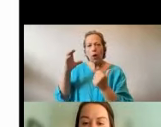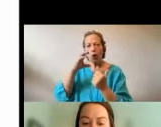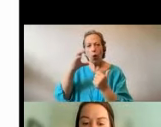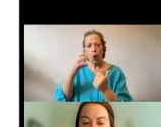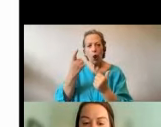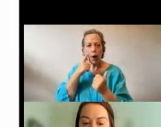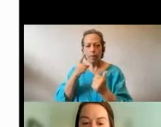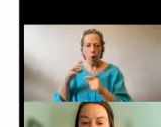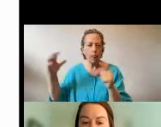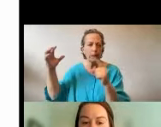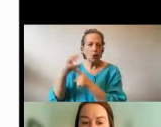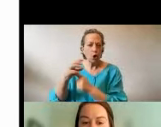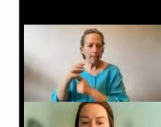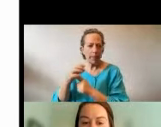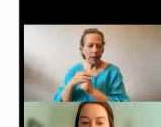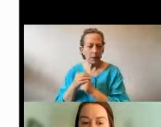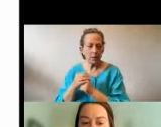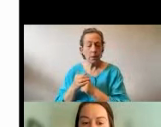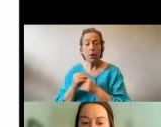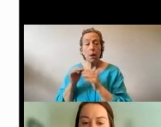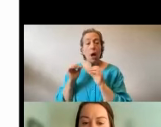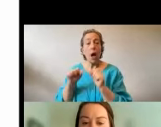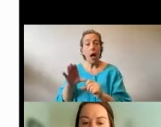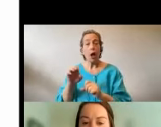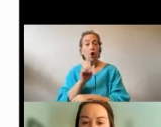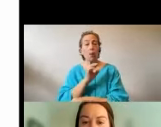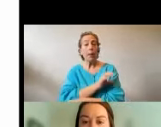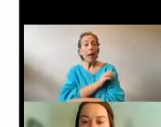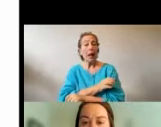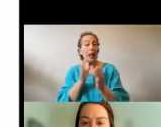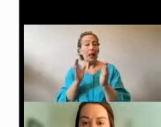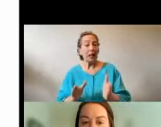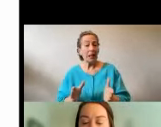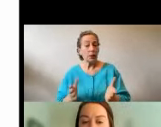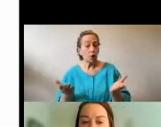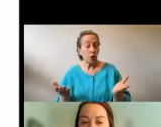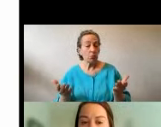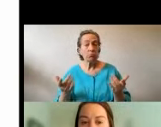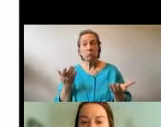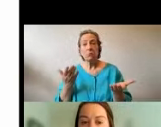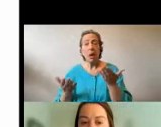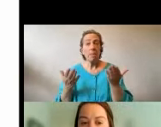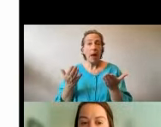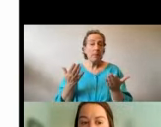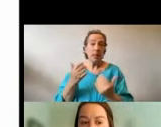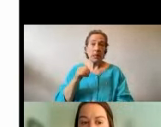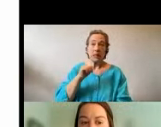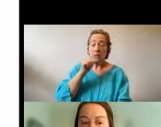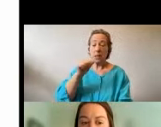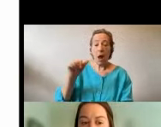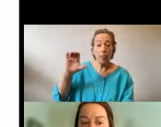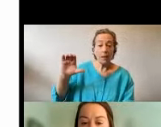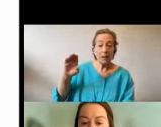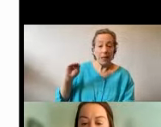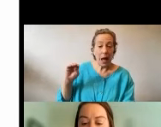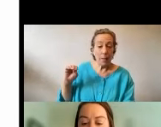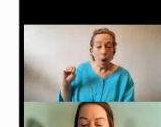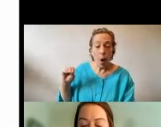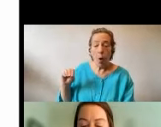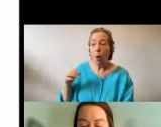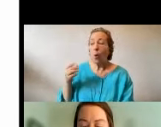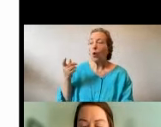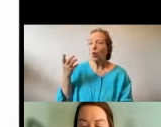be a clinician, but if that clinician is not the CMO and may also need to speak with a leader, someone who's leadership in place